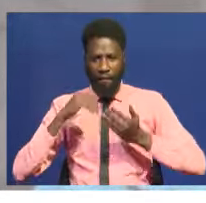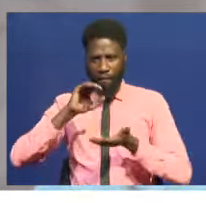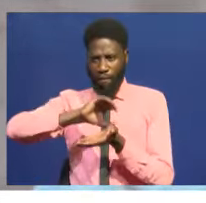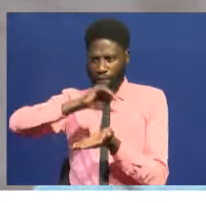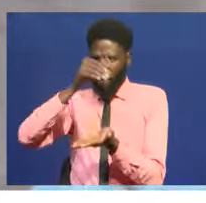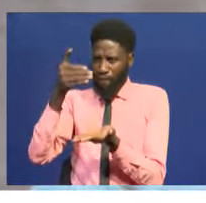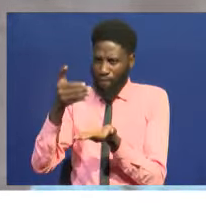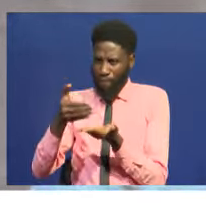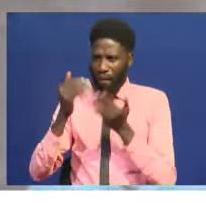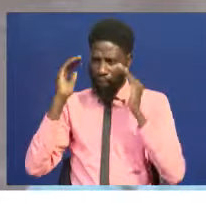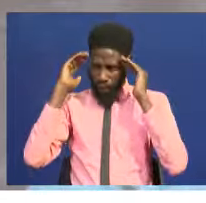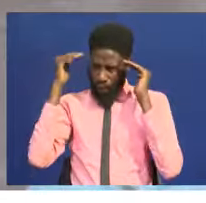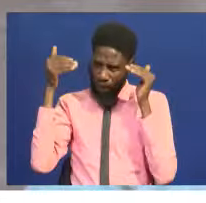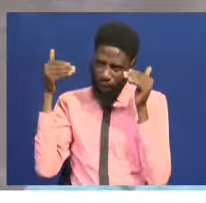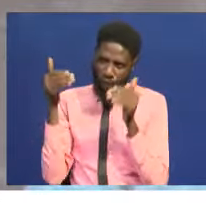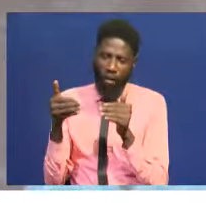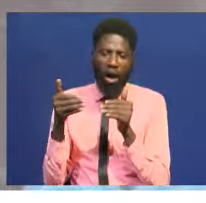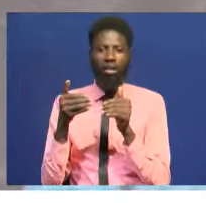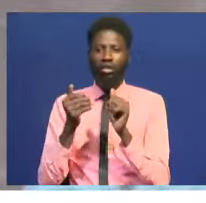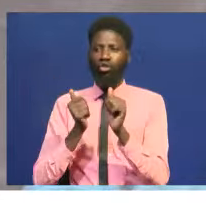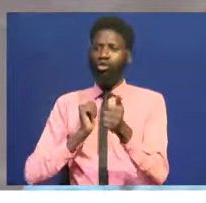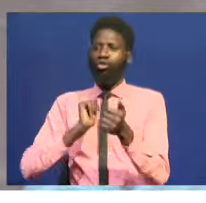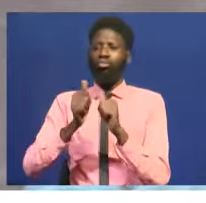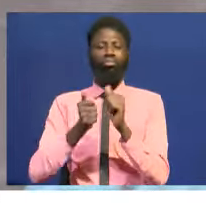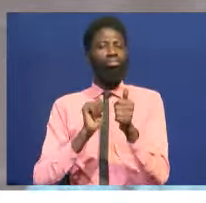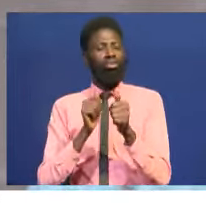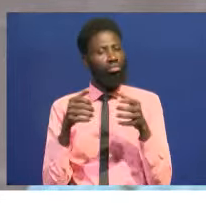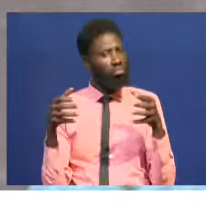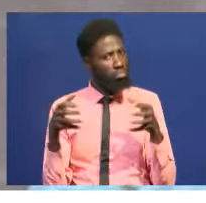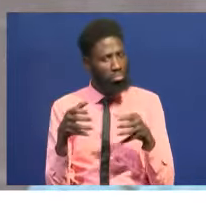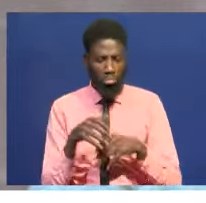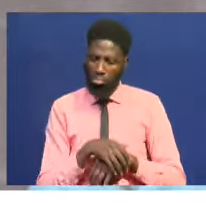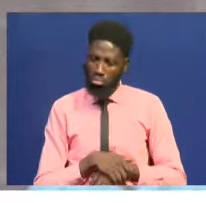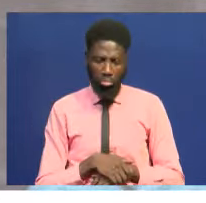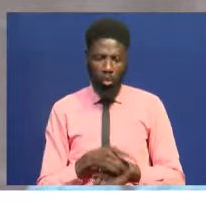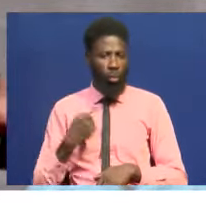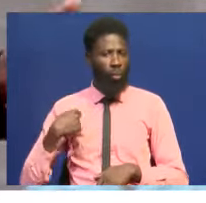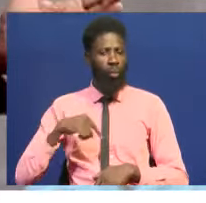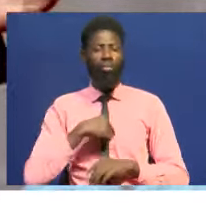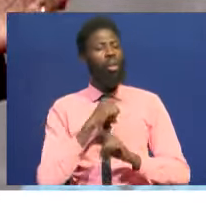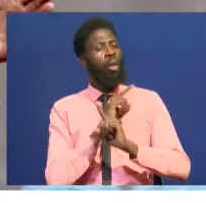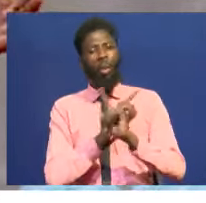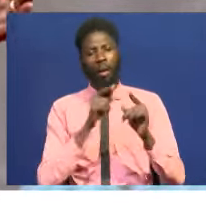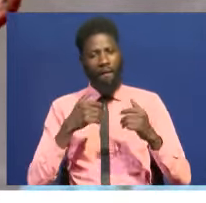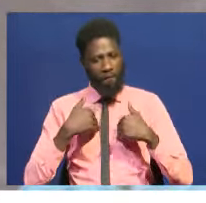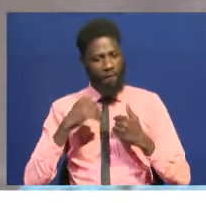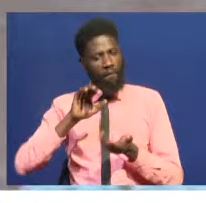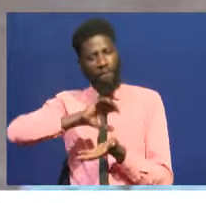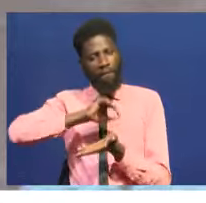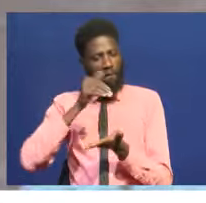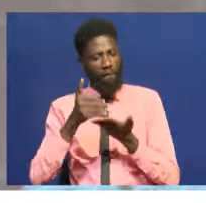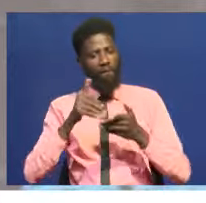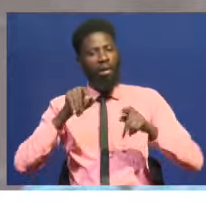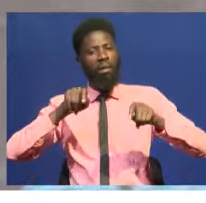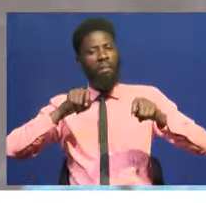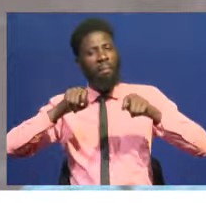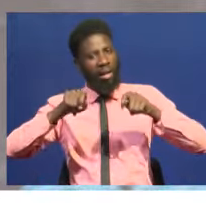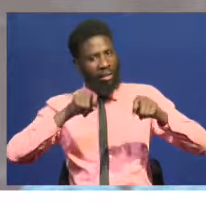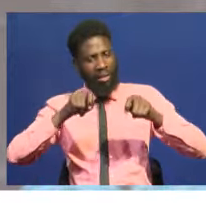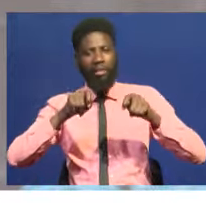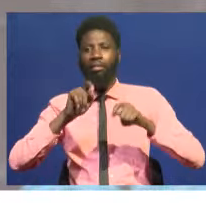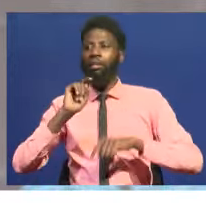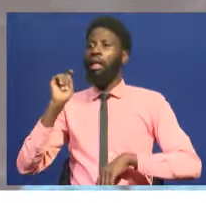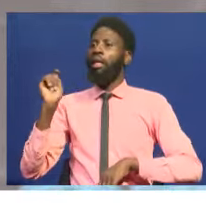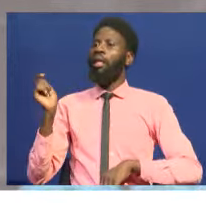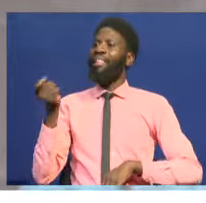na wachezaji wetu. We didn't have a dedicated proper fund for managing sports in